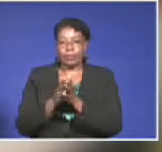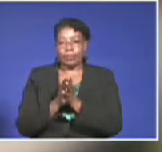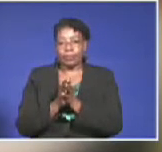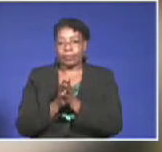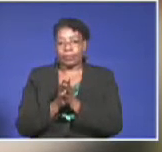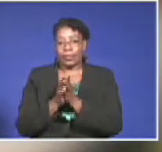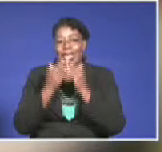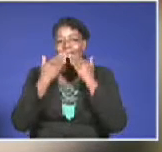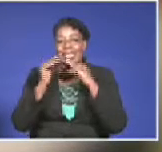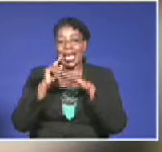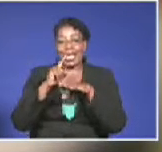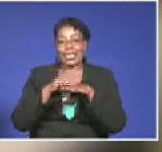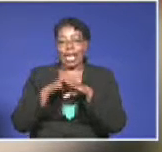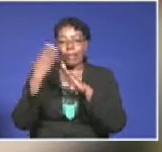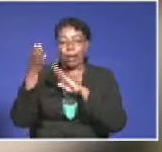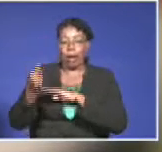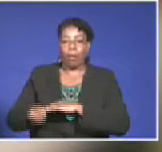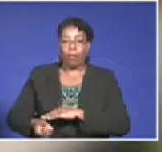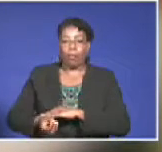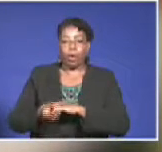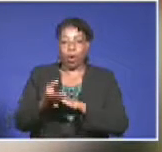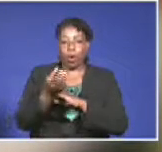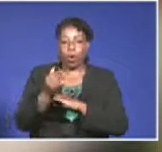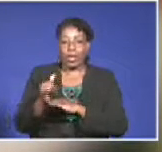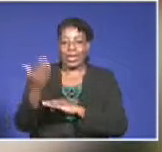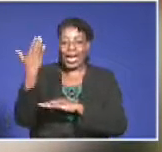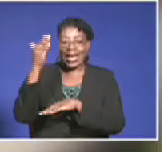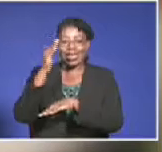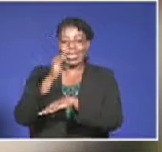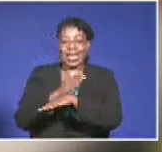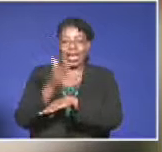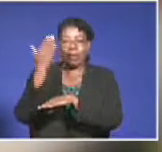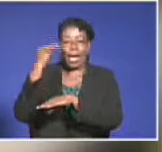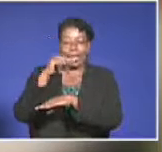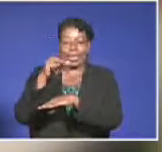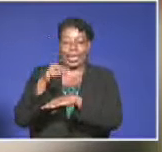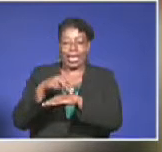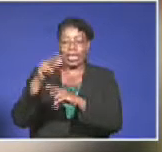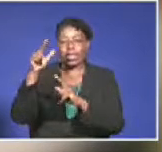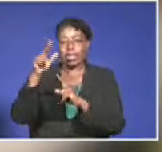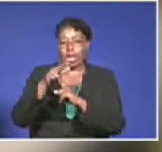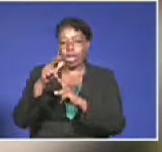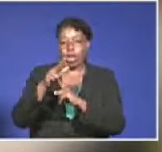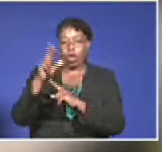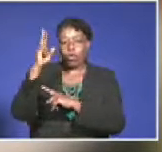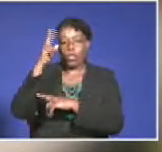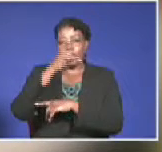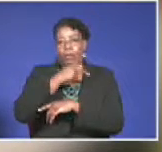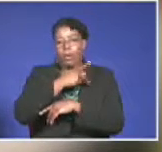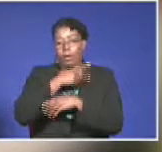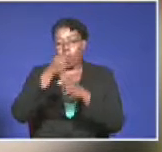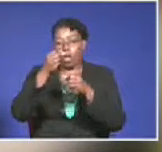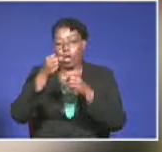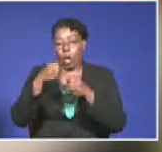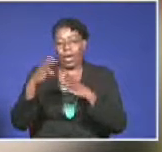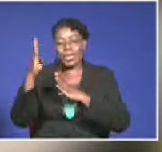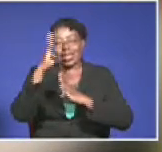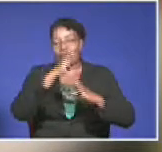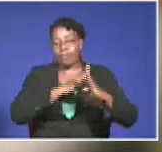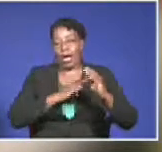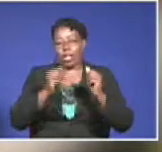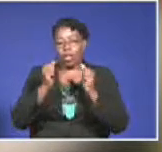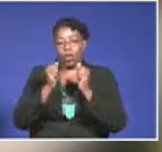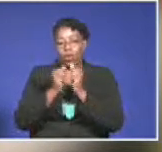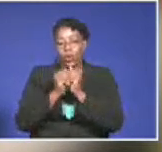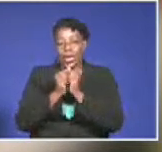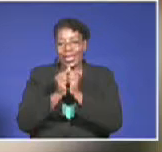A sad time for the Bahamas Bowling Federation. Last night, former national champion Richie Pyfrom lost his battle with cancer. Pyfrom